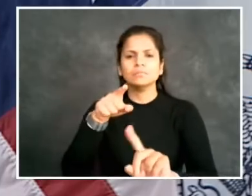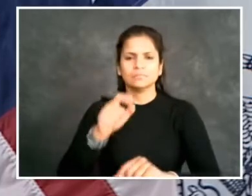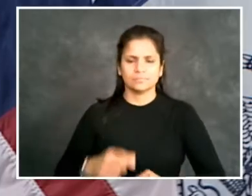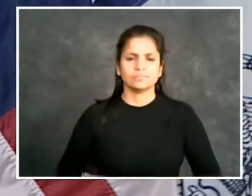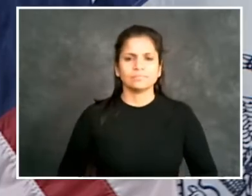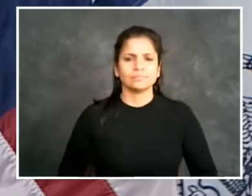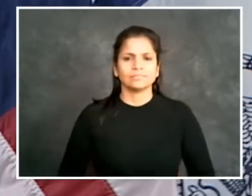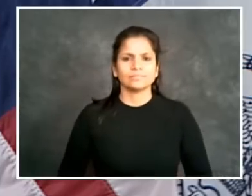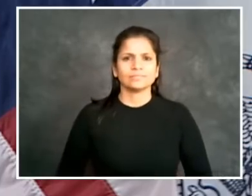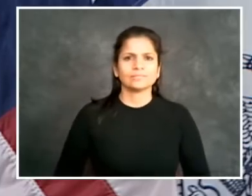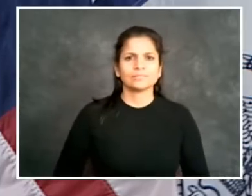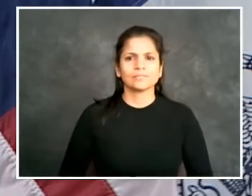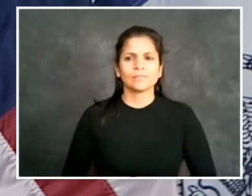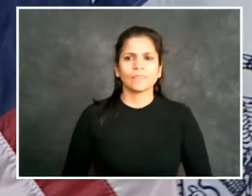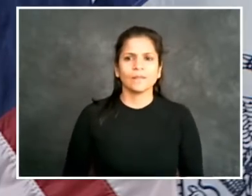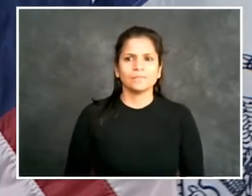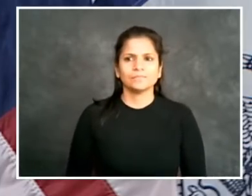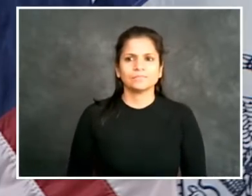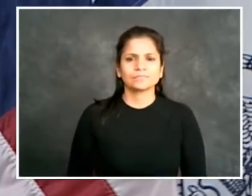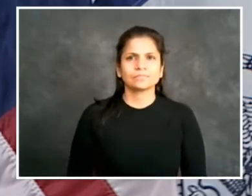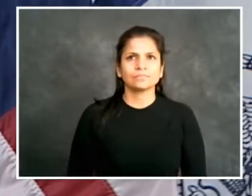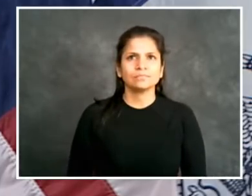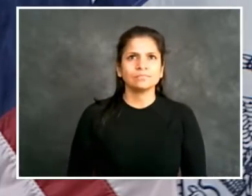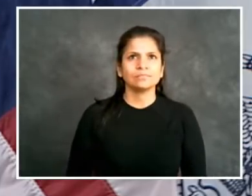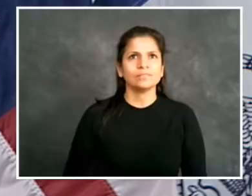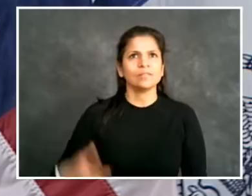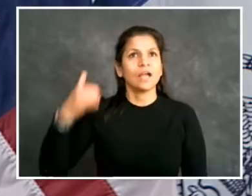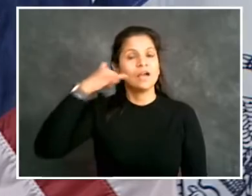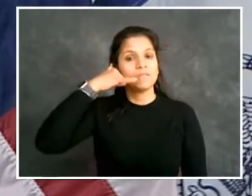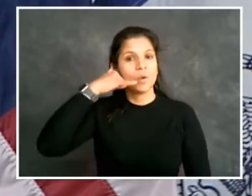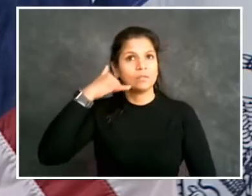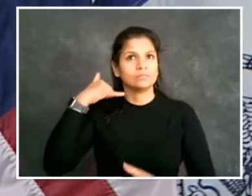And the first question goes to Juliet from 1010 Wins. Juliet?